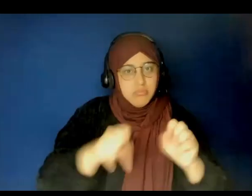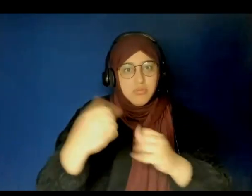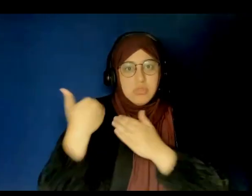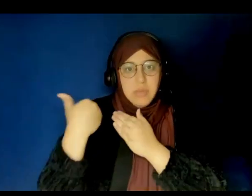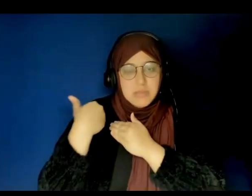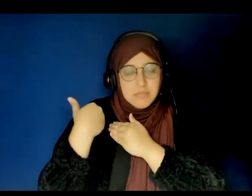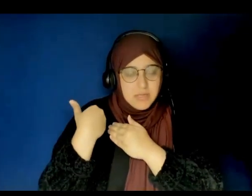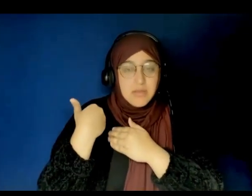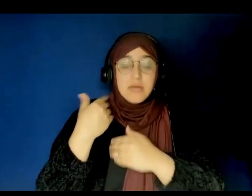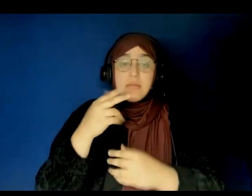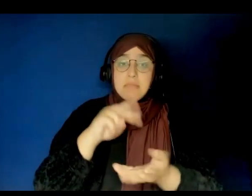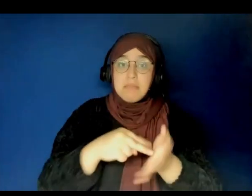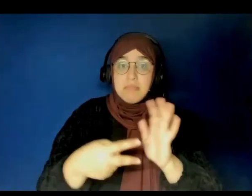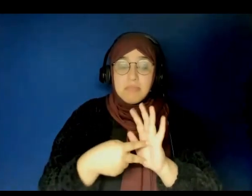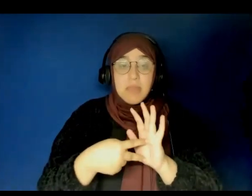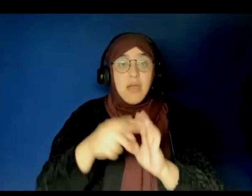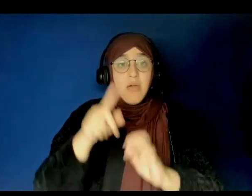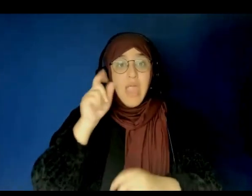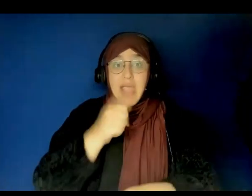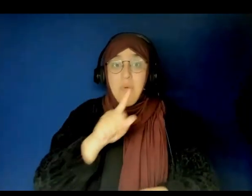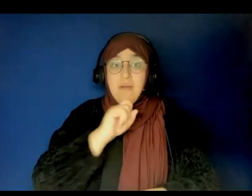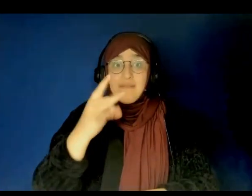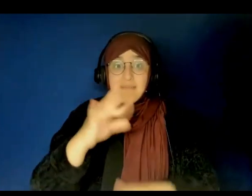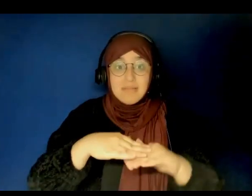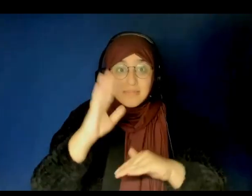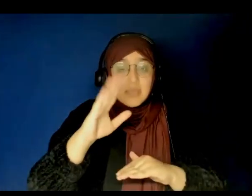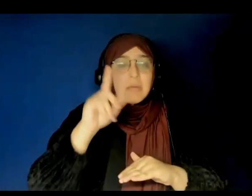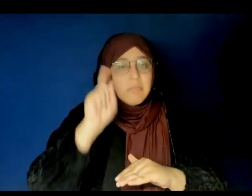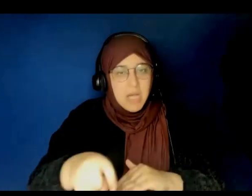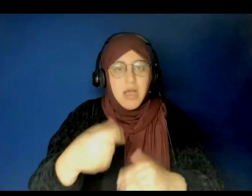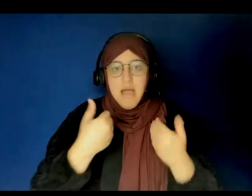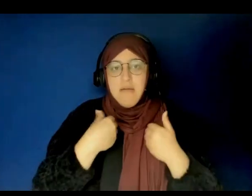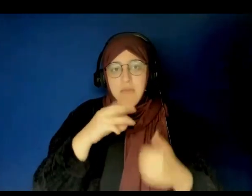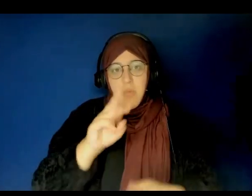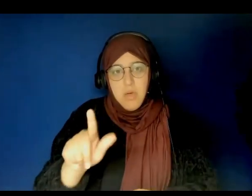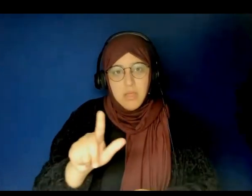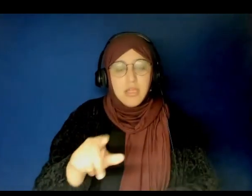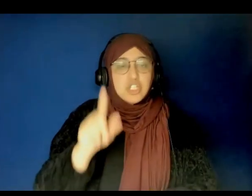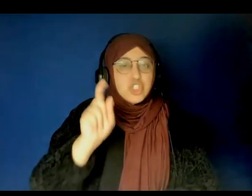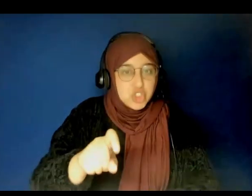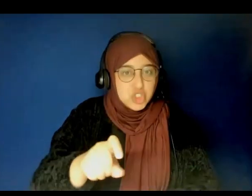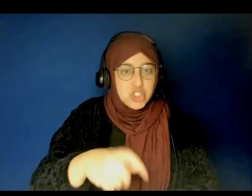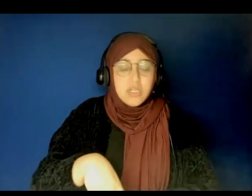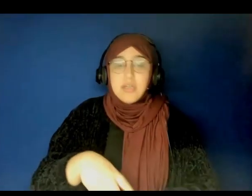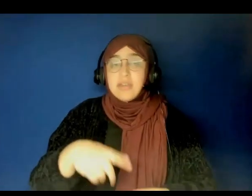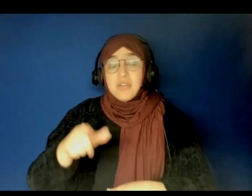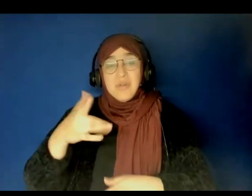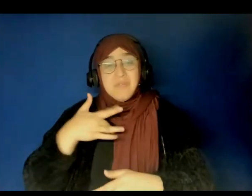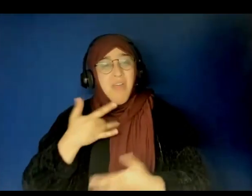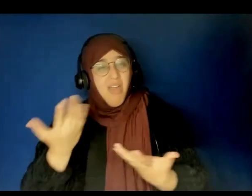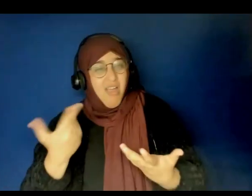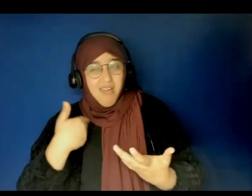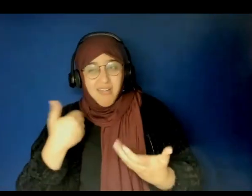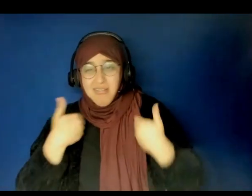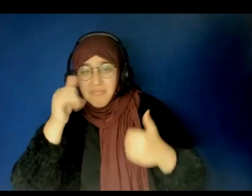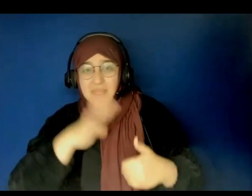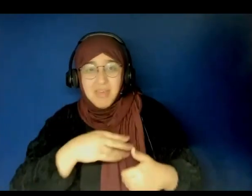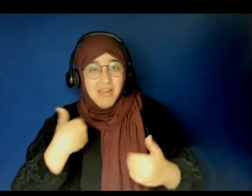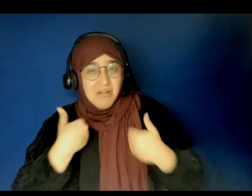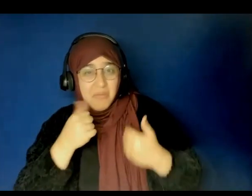or older should have a will. And sometimes we say, well, I'm a young guy, I'm a young girl, I don't have any money, it doesn't matter.